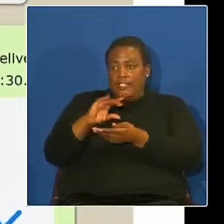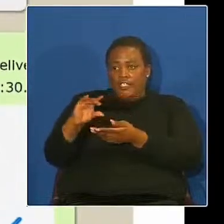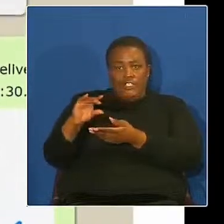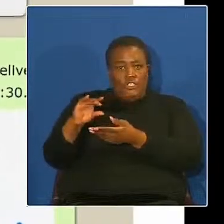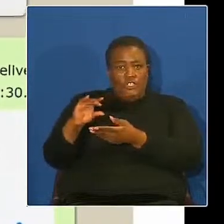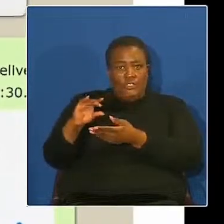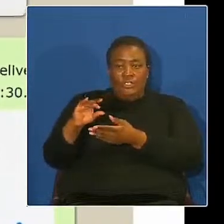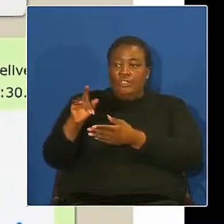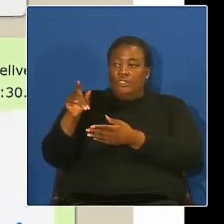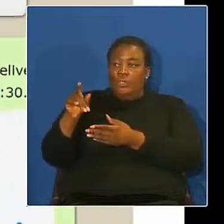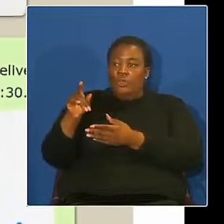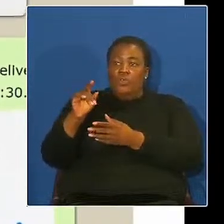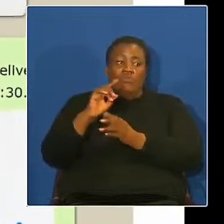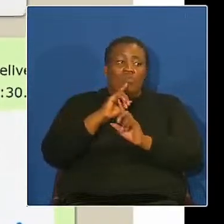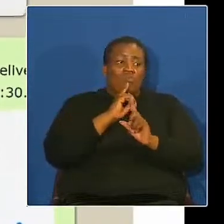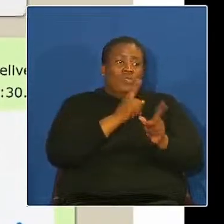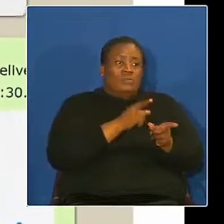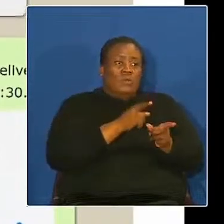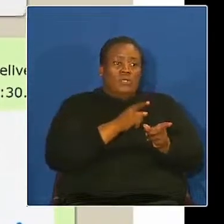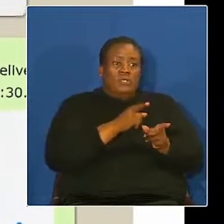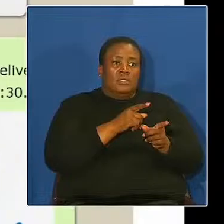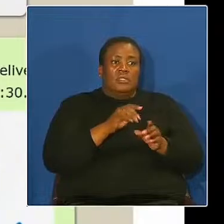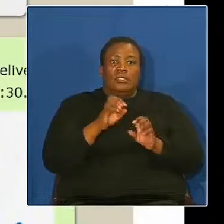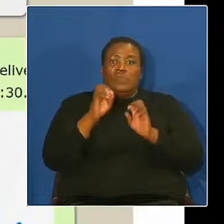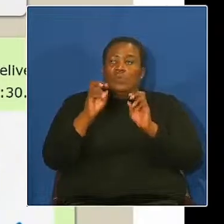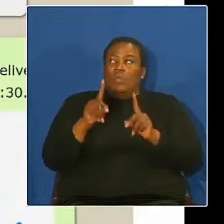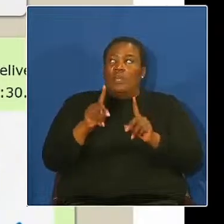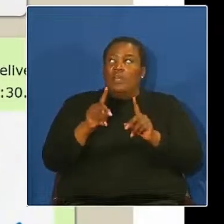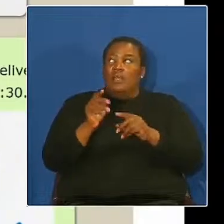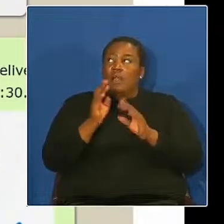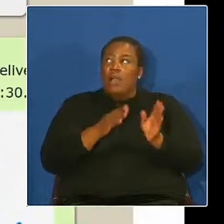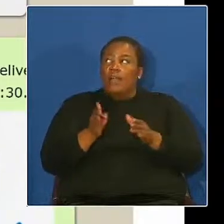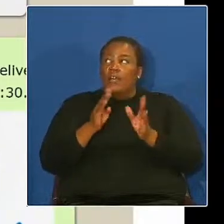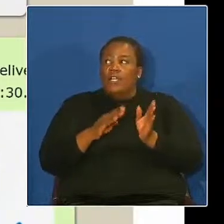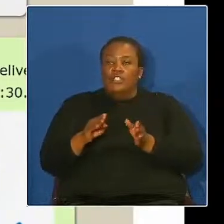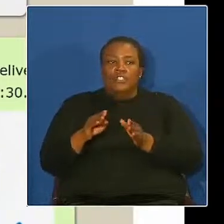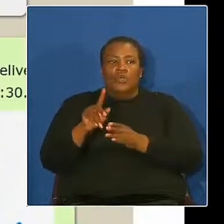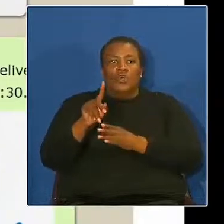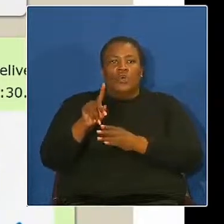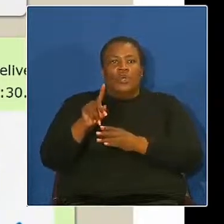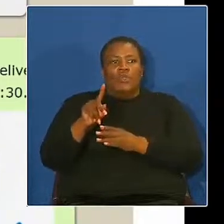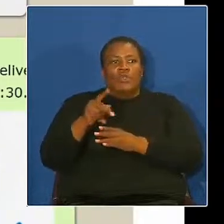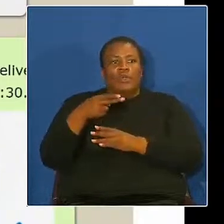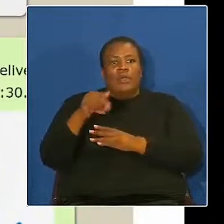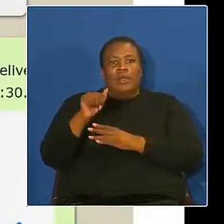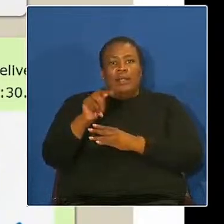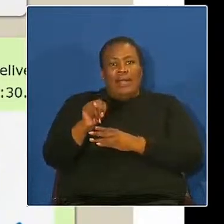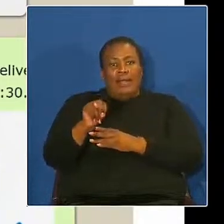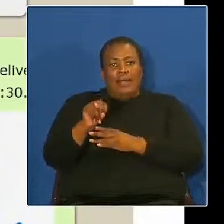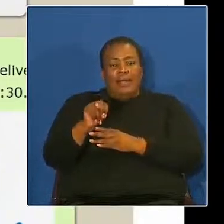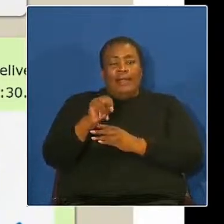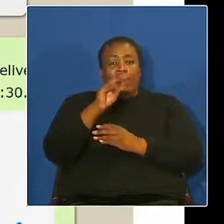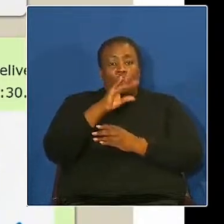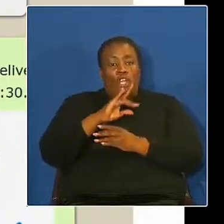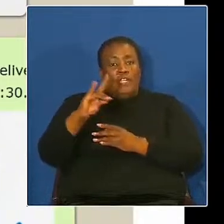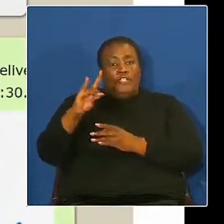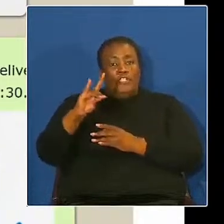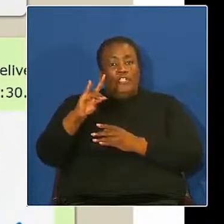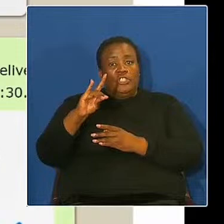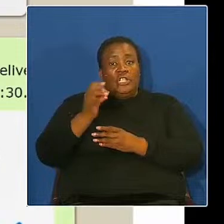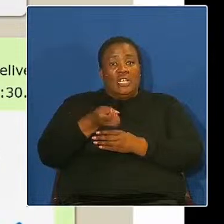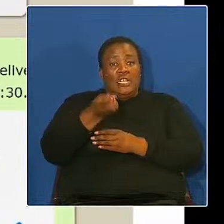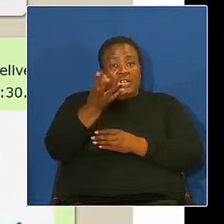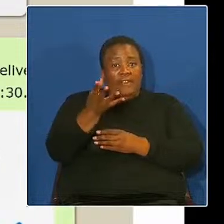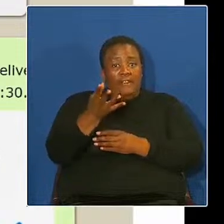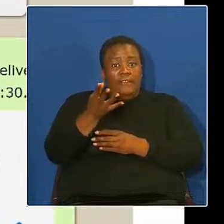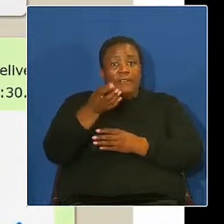Matlala then is responding, okay, arrange with Khan to give him cash if the information he